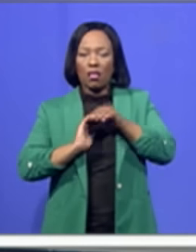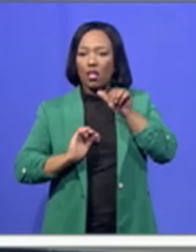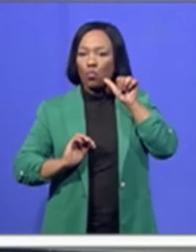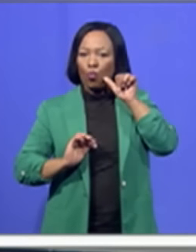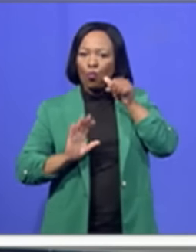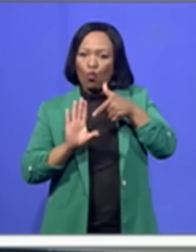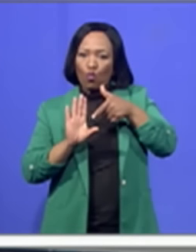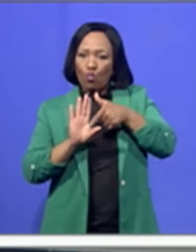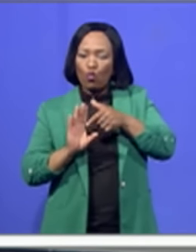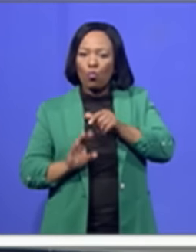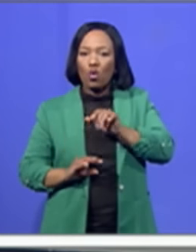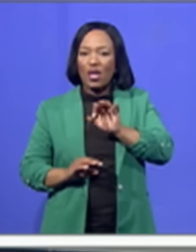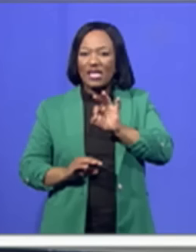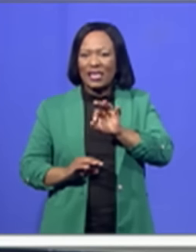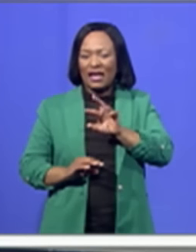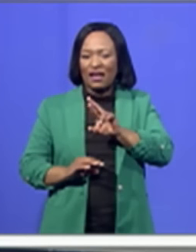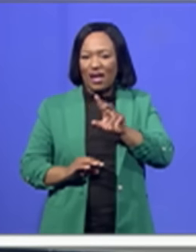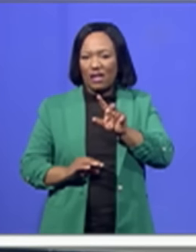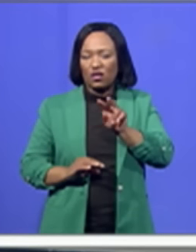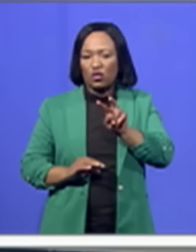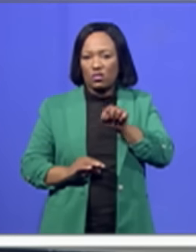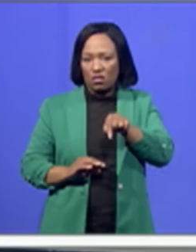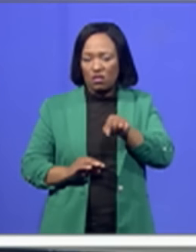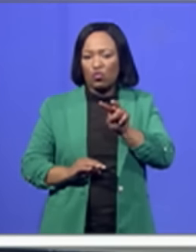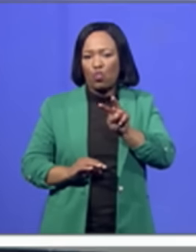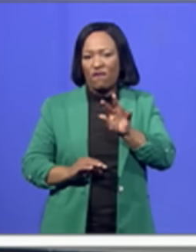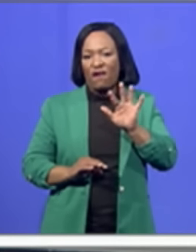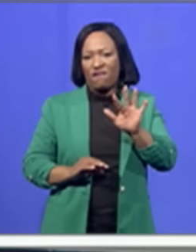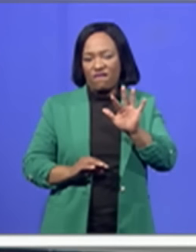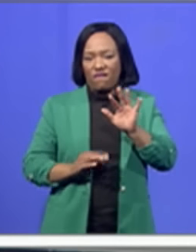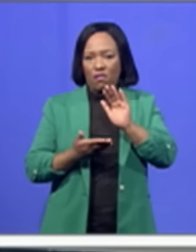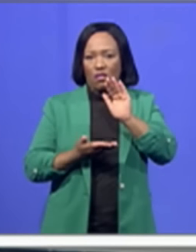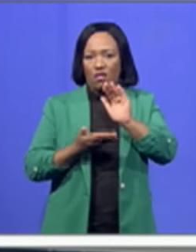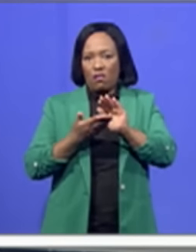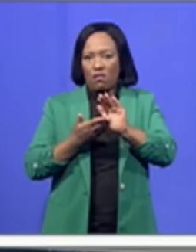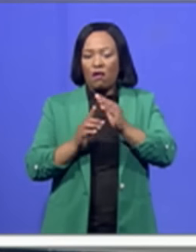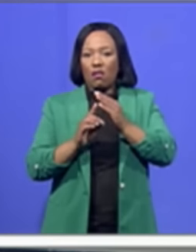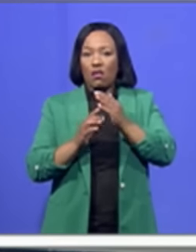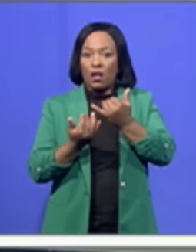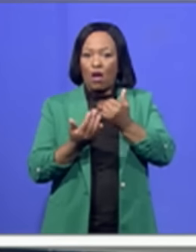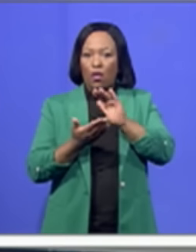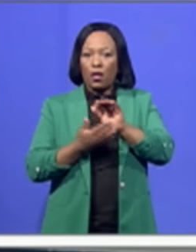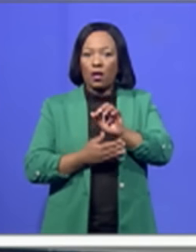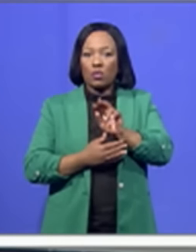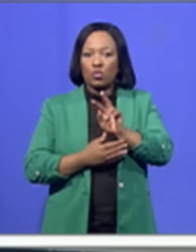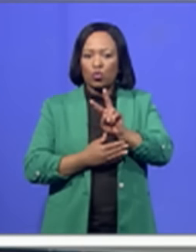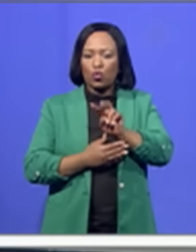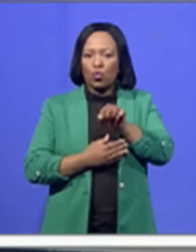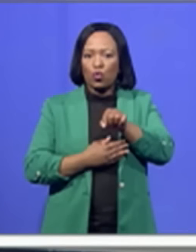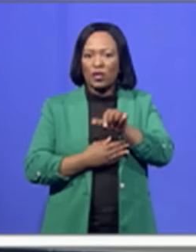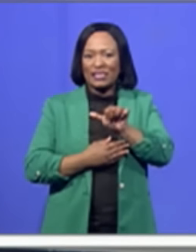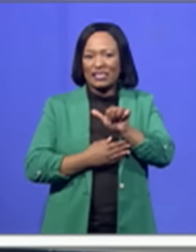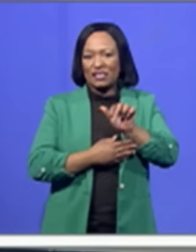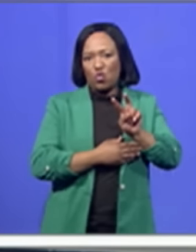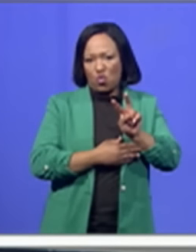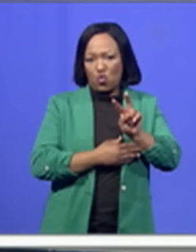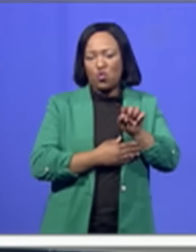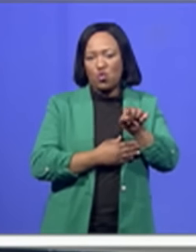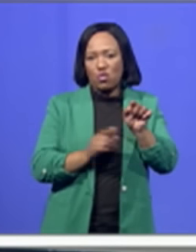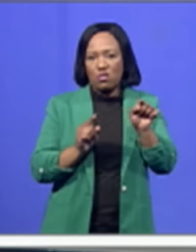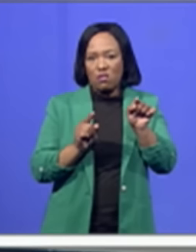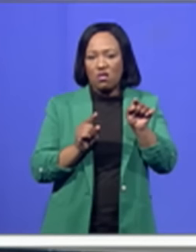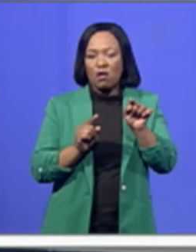tla fokotšwago ka diranta tše 3 le disente tše 25 go ya go diranta tše 2 le disente tše